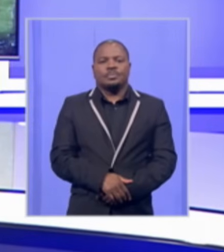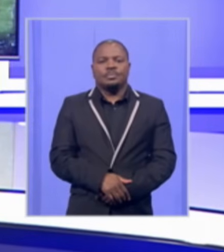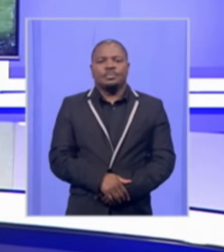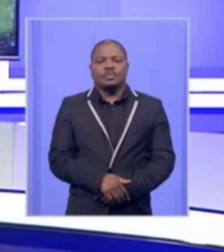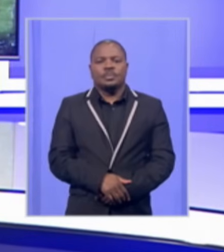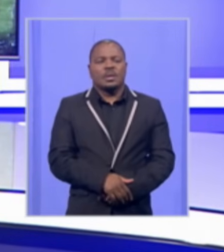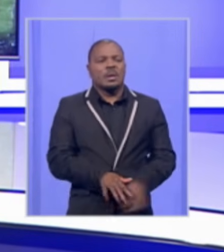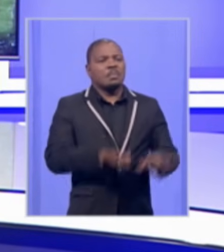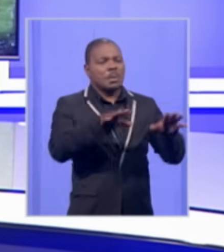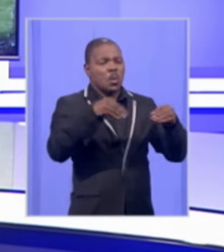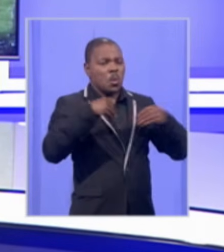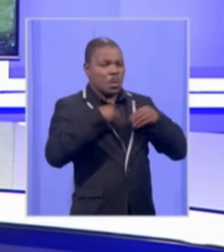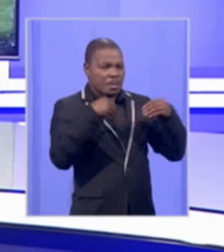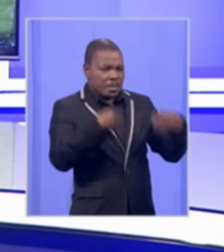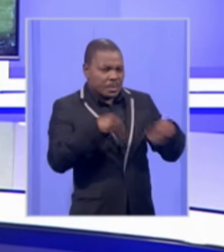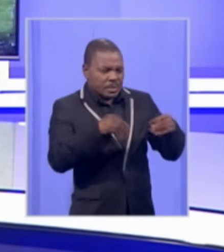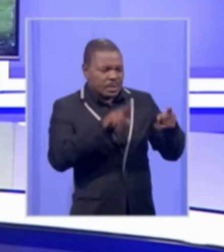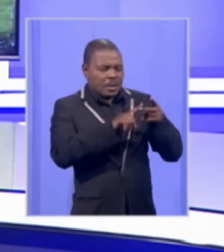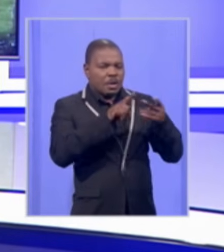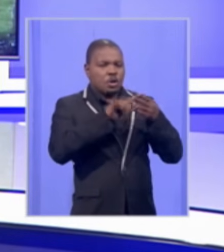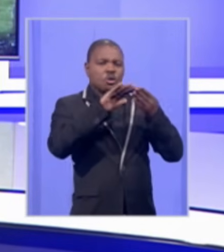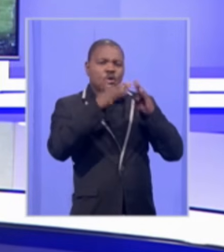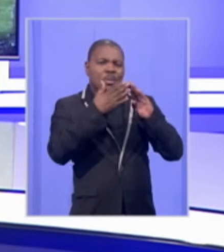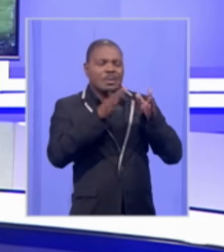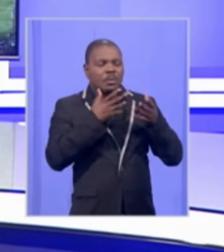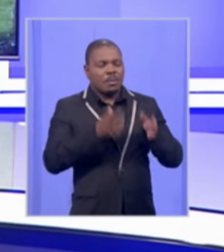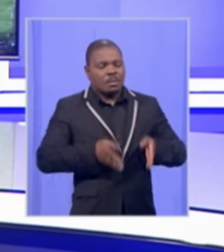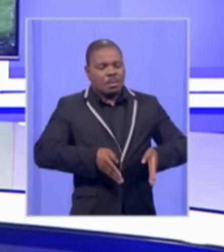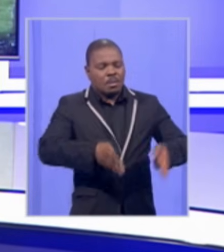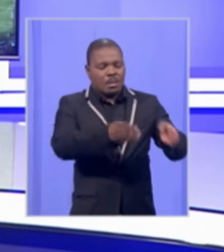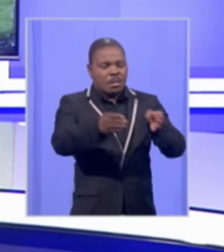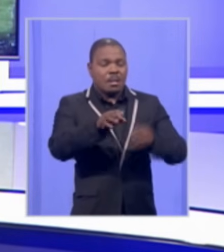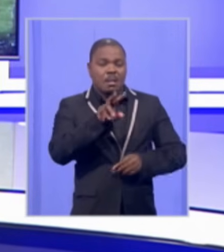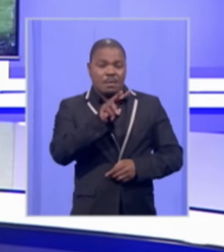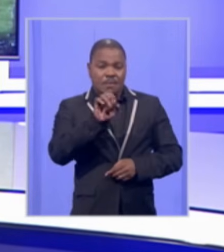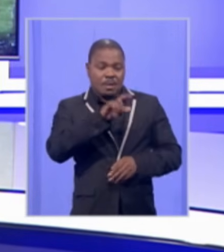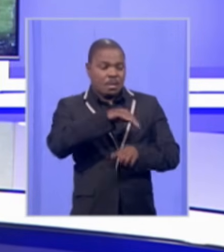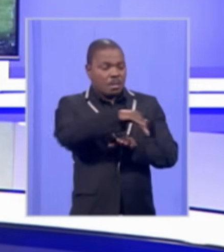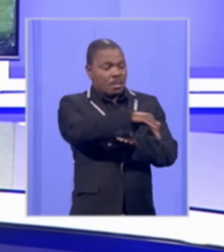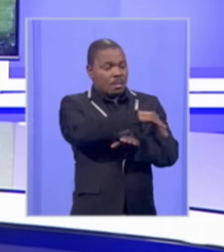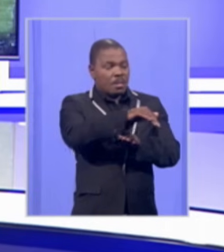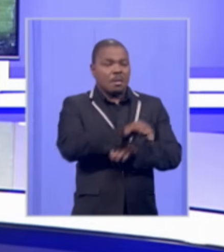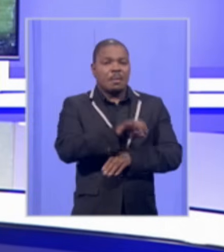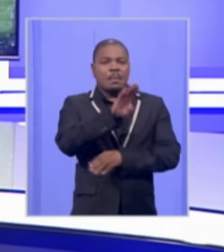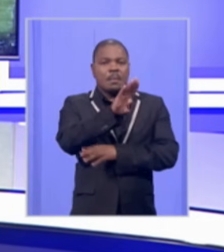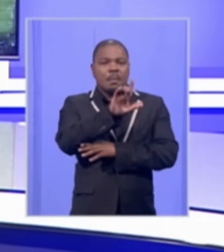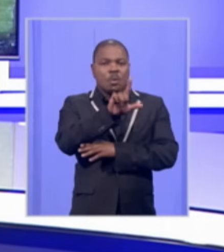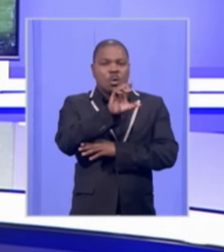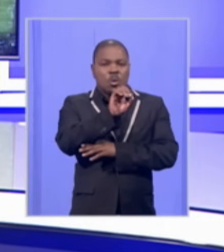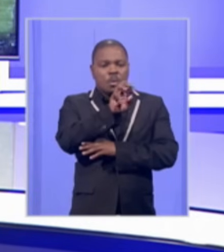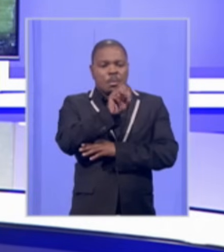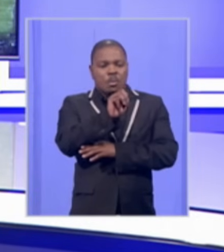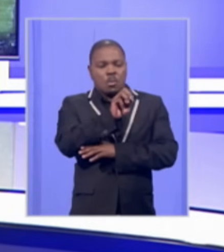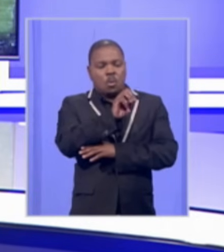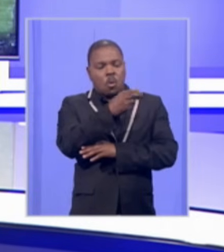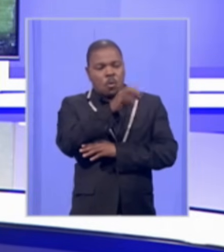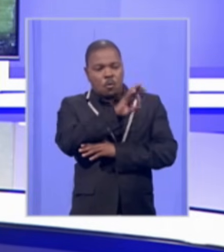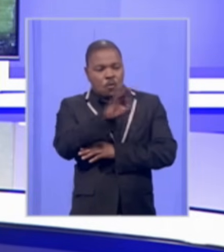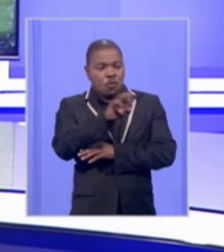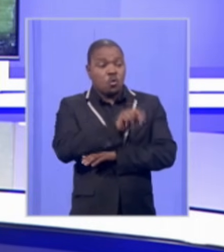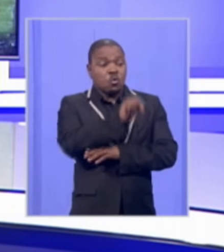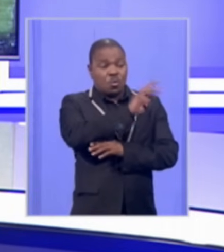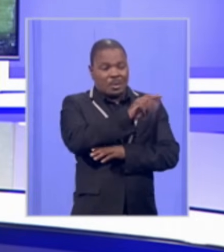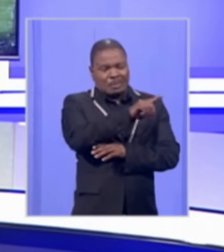Beng ba dikgwebo le baagi ba ba nnang kwa dintshing tsa Vaal River kwa Bloemhof kwa Northwest ba ikwela go puso go ba